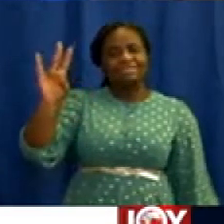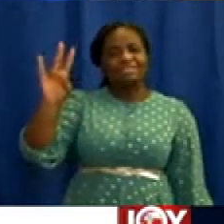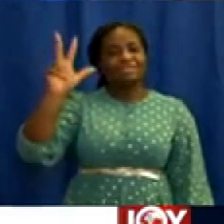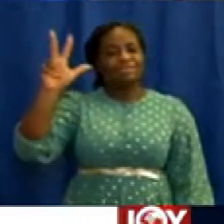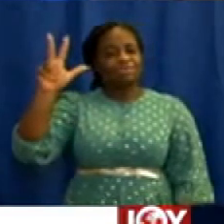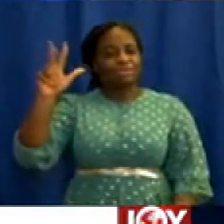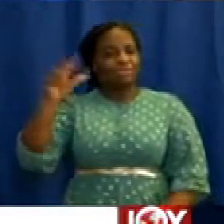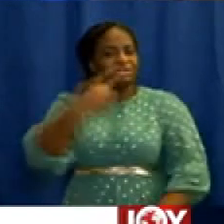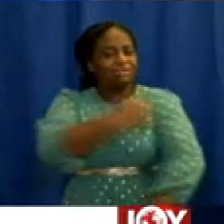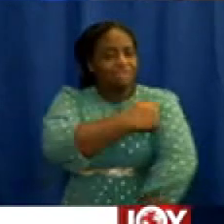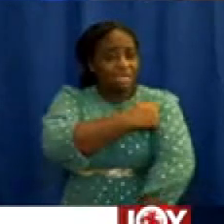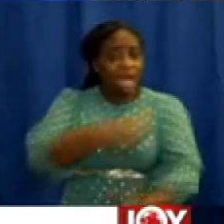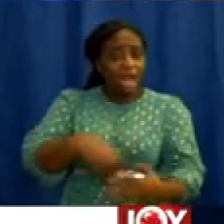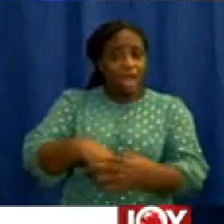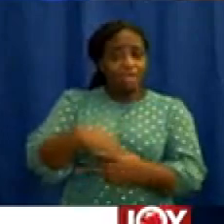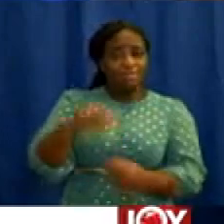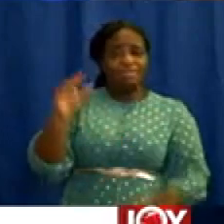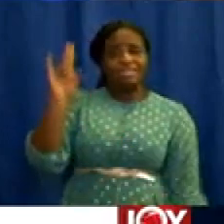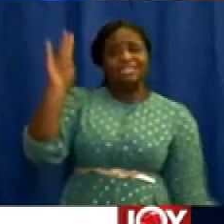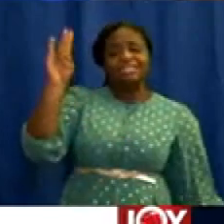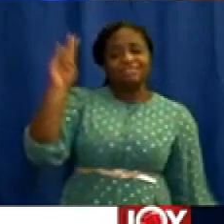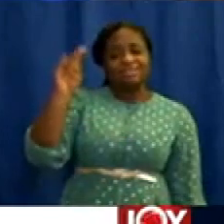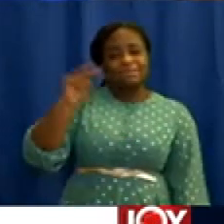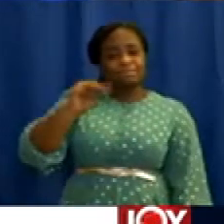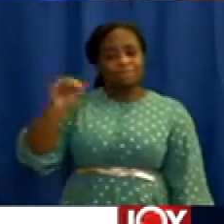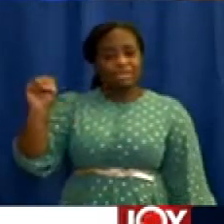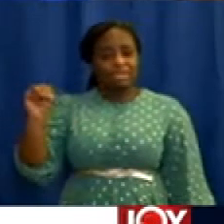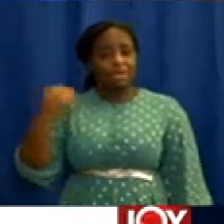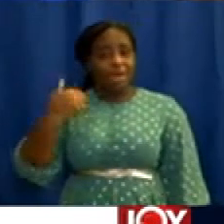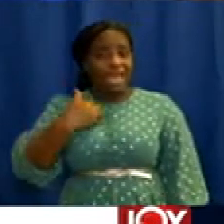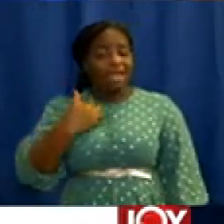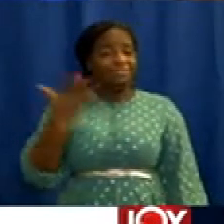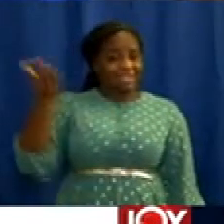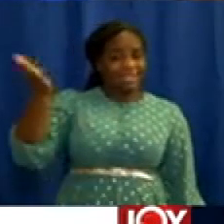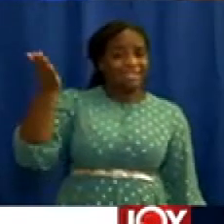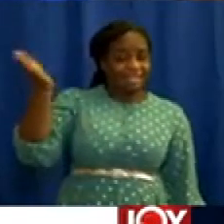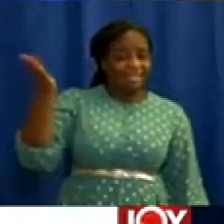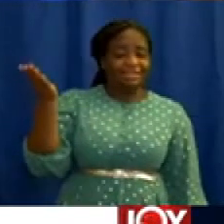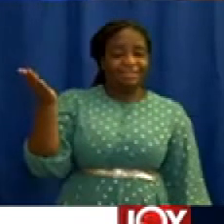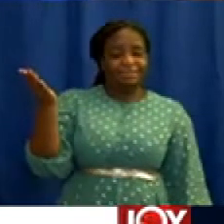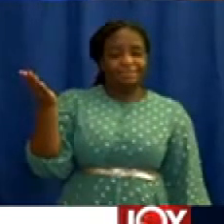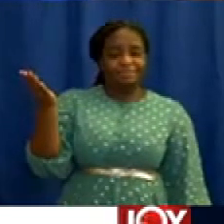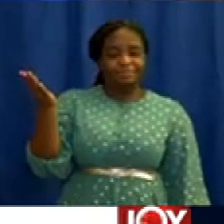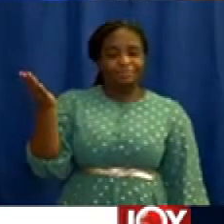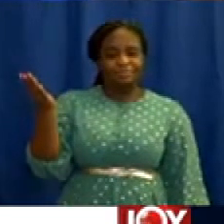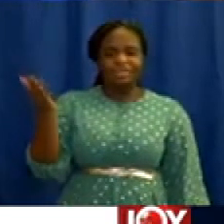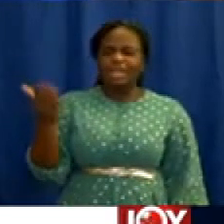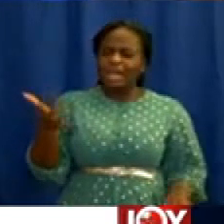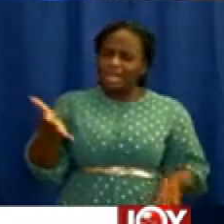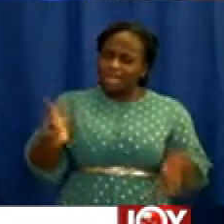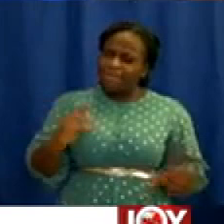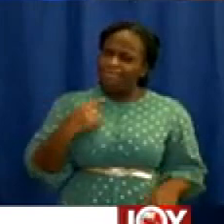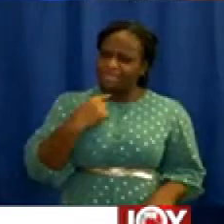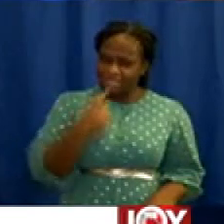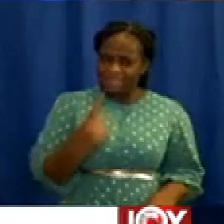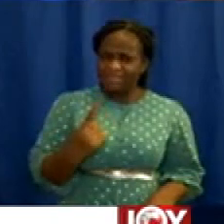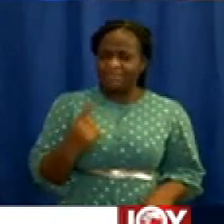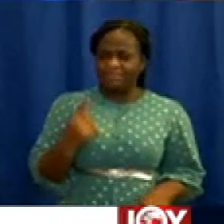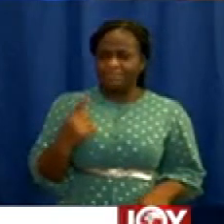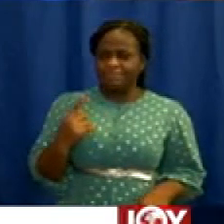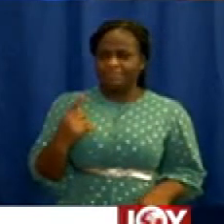6,420,973 doses out of the 17.7 million we have at our disposal. Let me